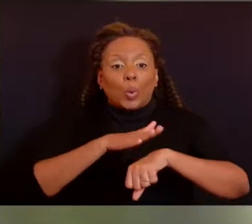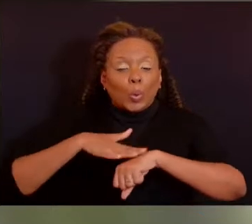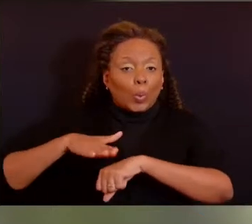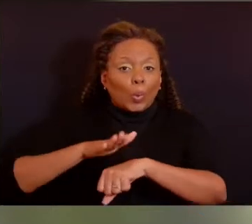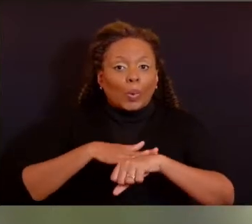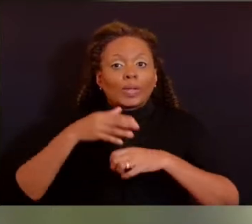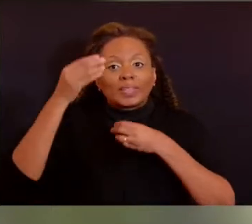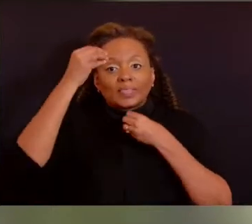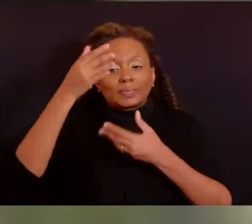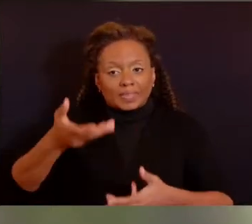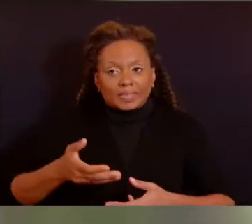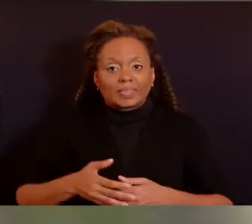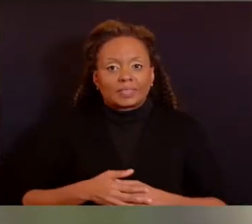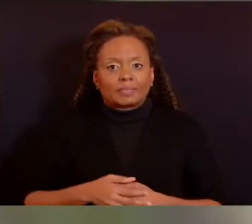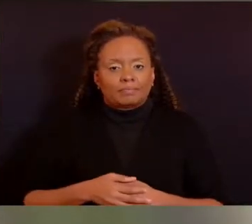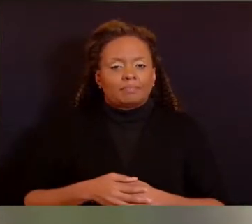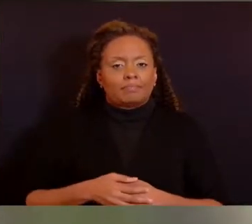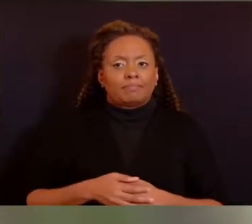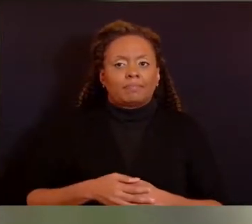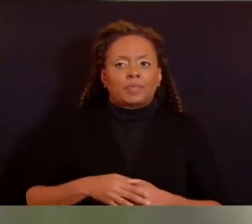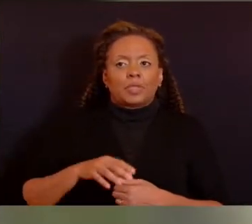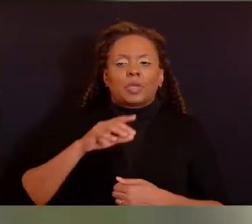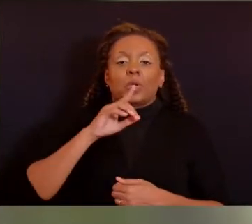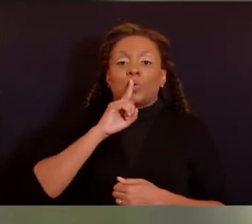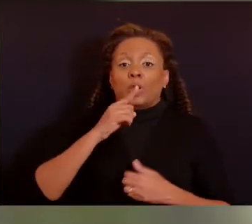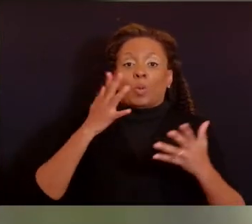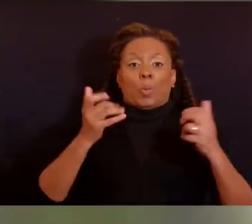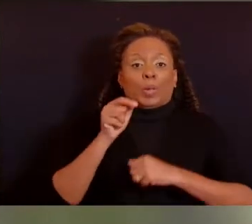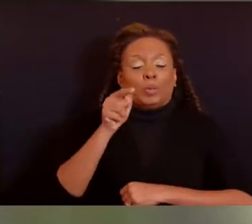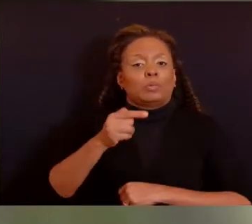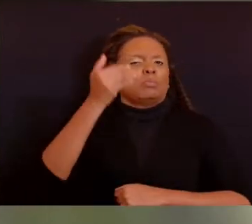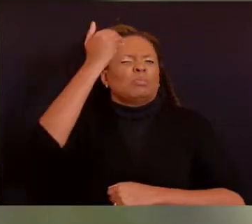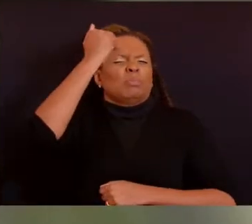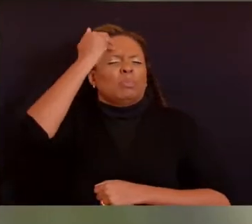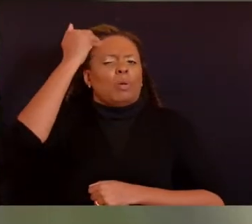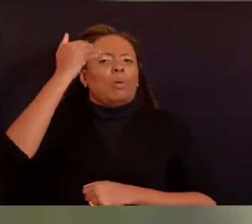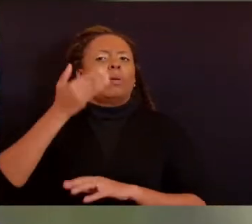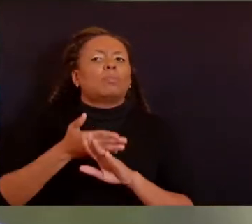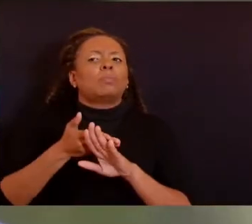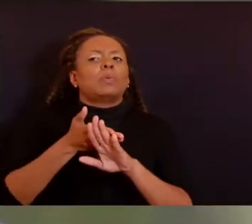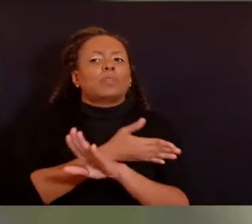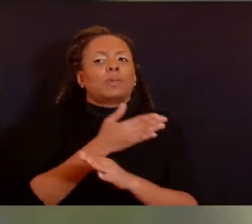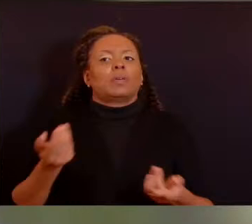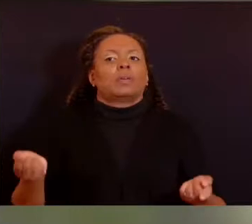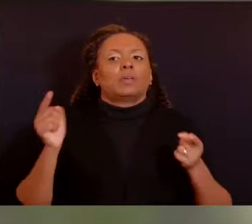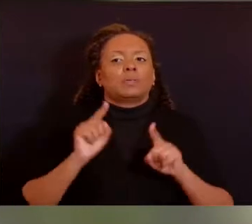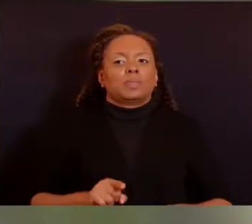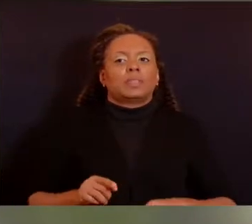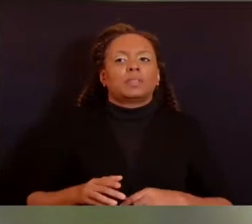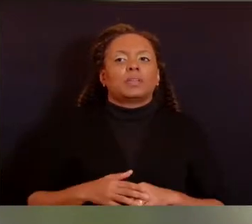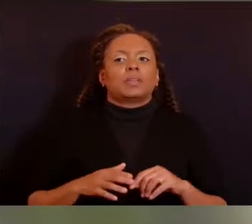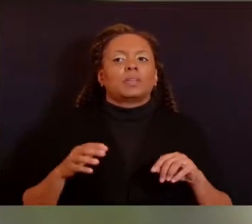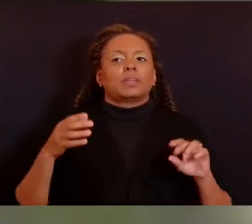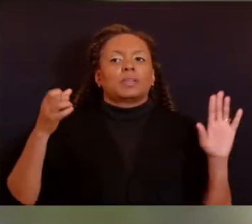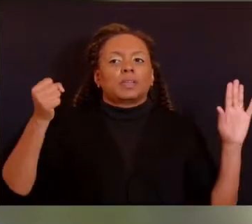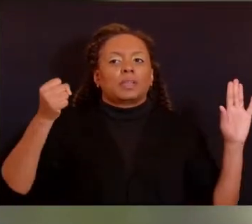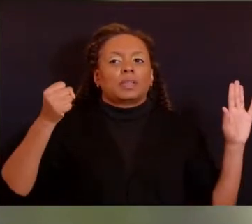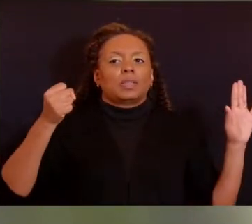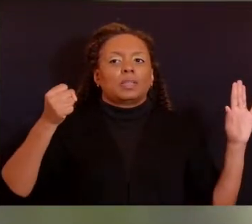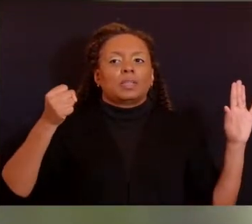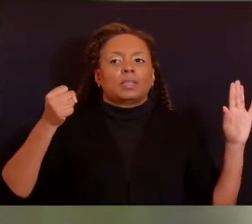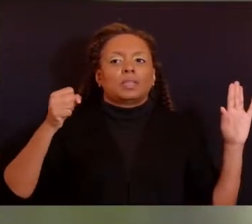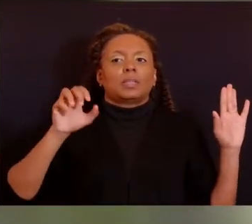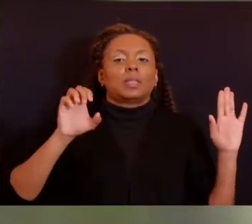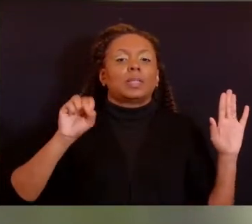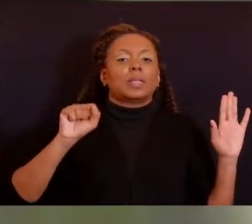all of us in a really good position to be well aware of these situations before they actually occur. Now, Sabo,